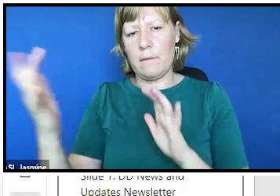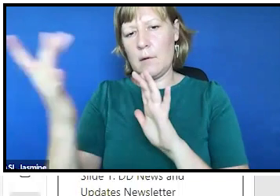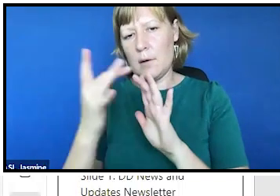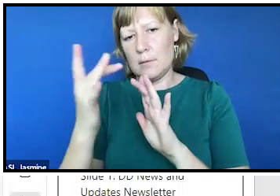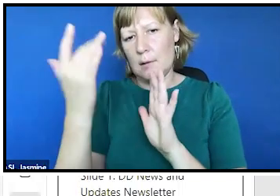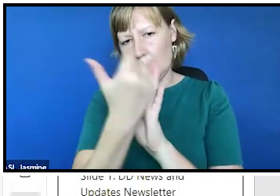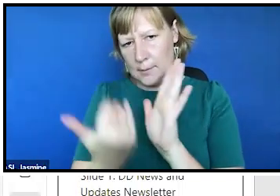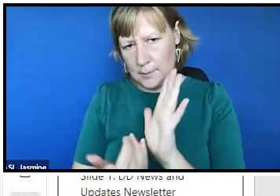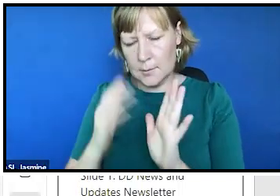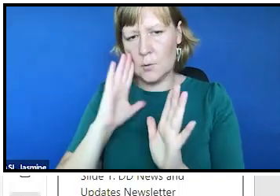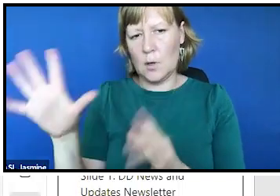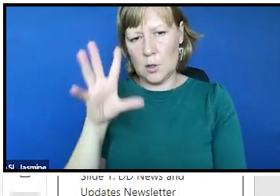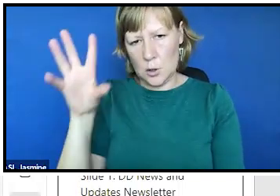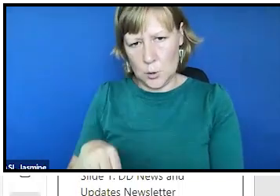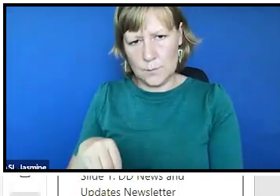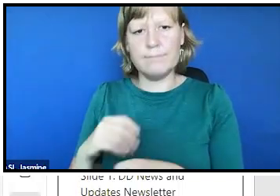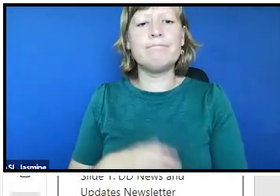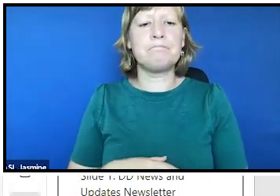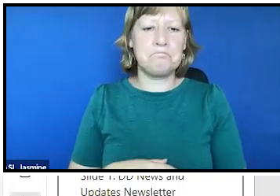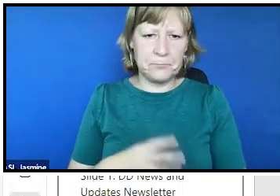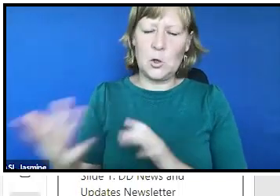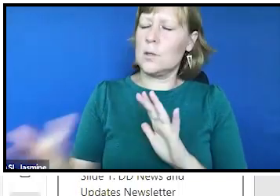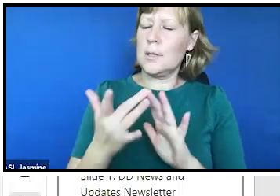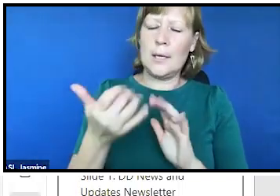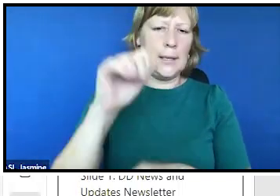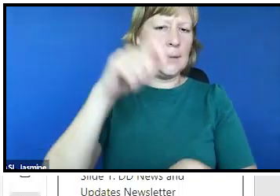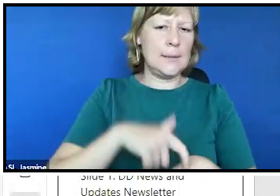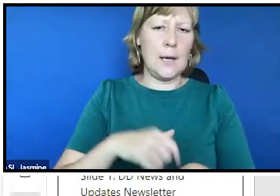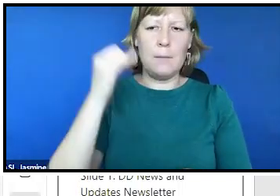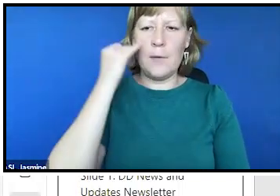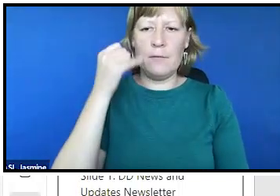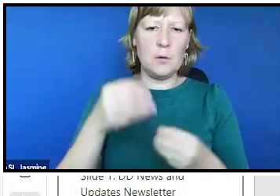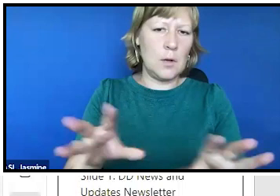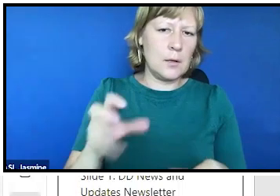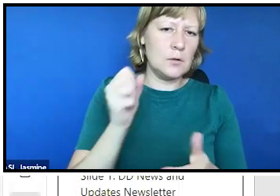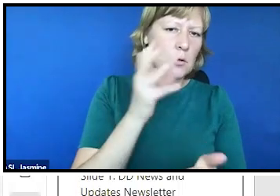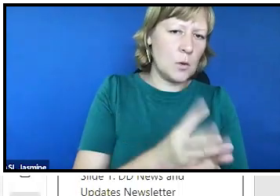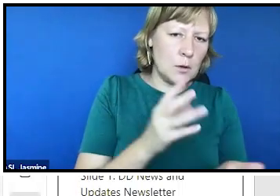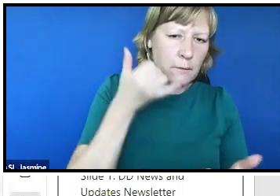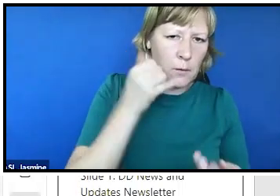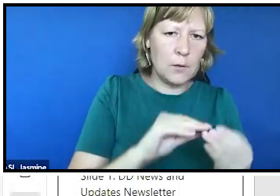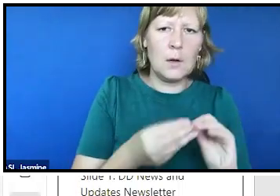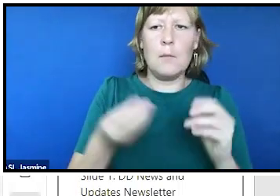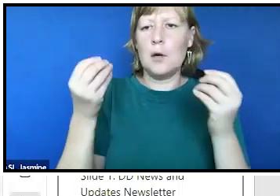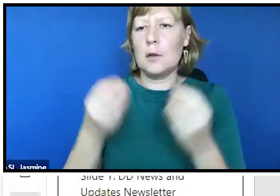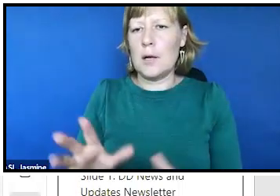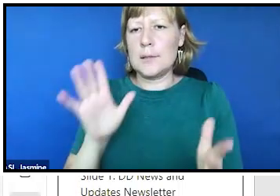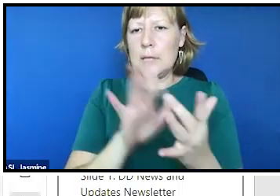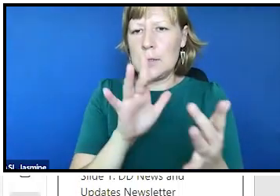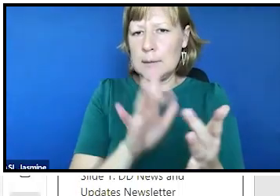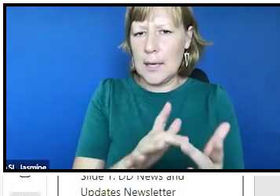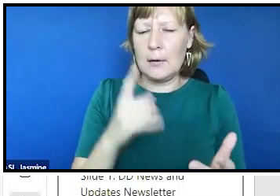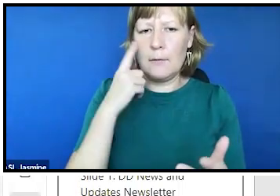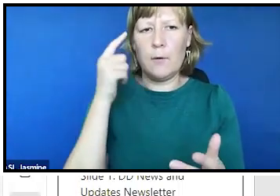whatever reason, depending on if you've lost your social worker's phone number, email, contact information, or you just want to shoot us an email and